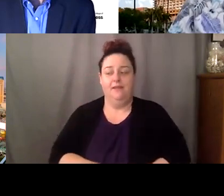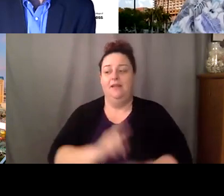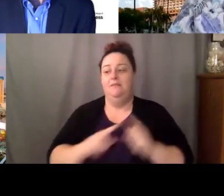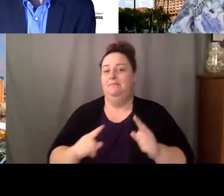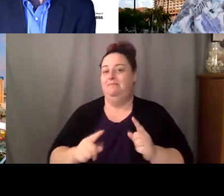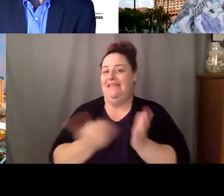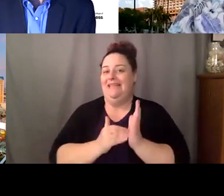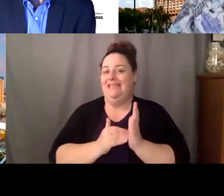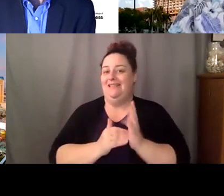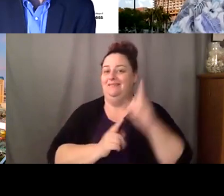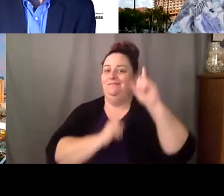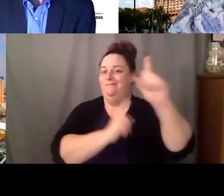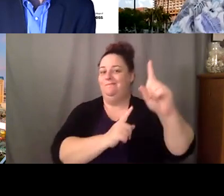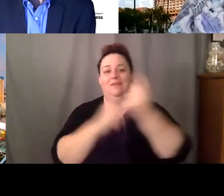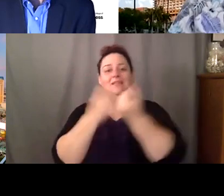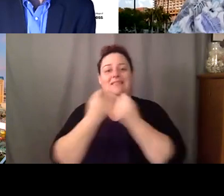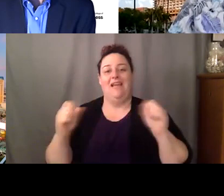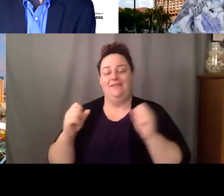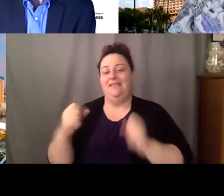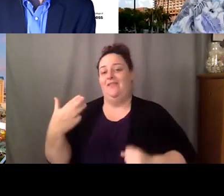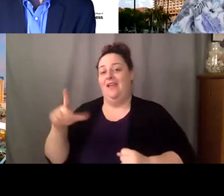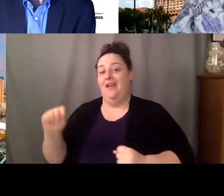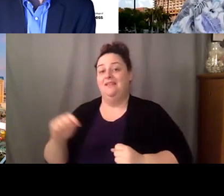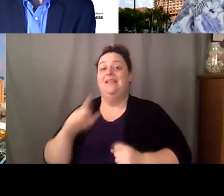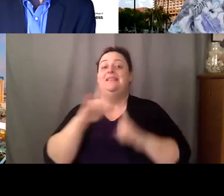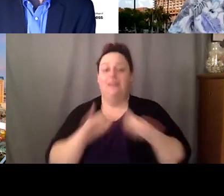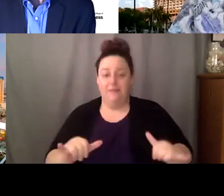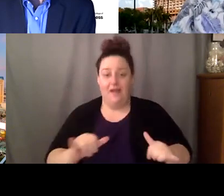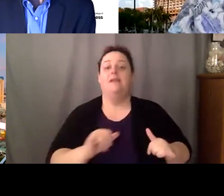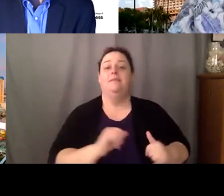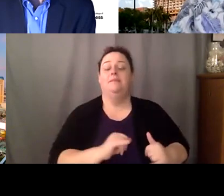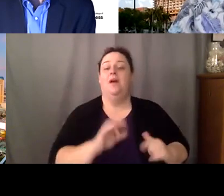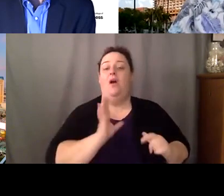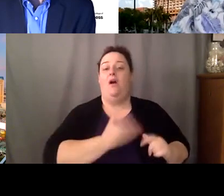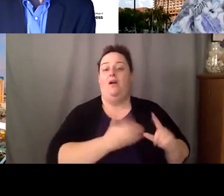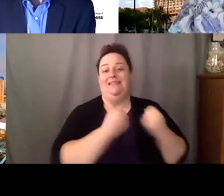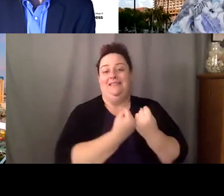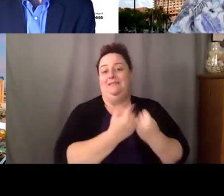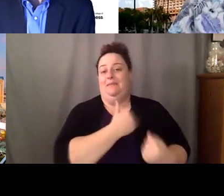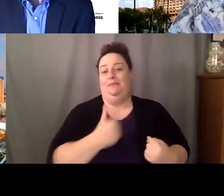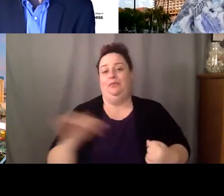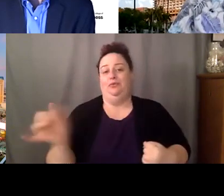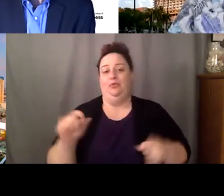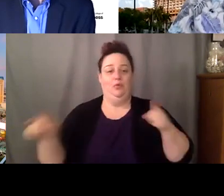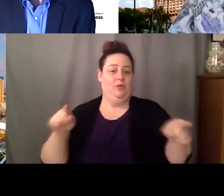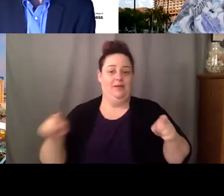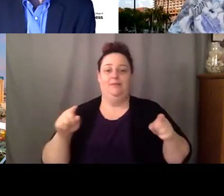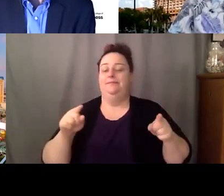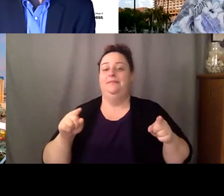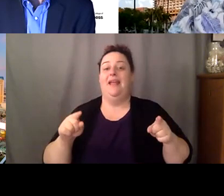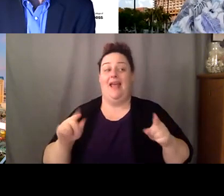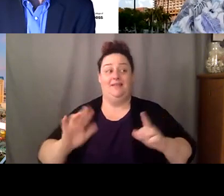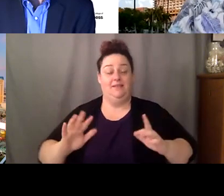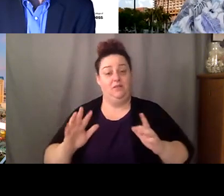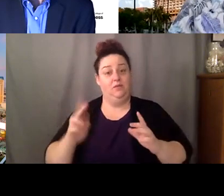focus on the safety of the guests, but also the team members is really, really critical. And it has to shine through everywhere. You have to